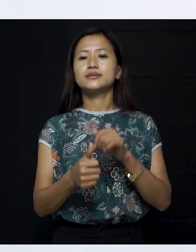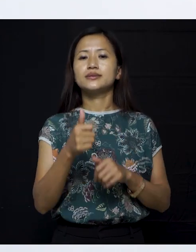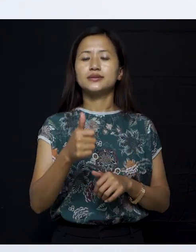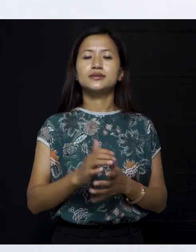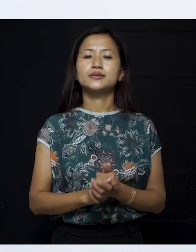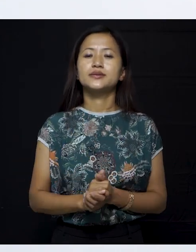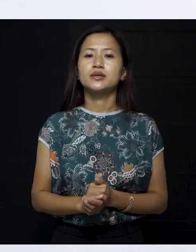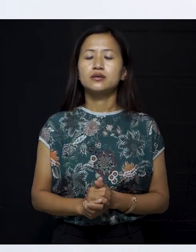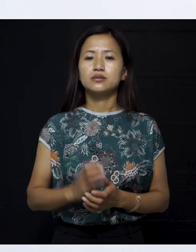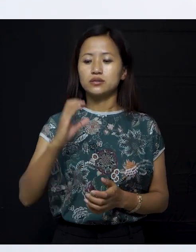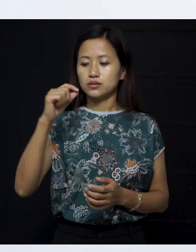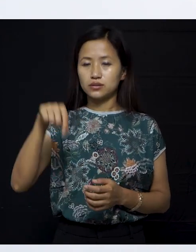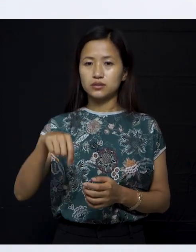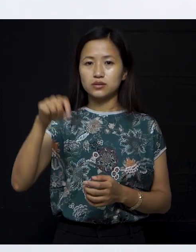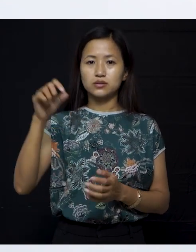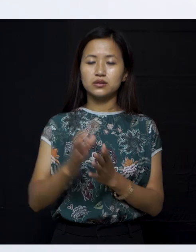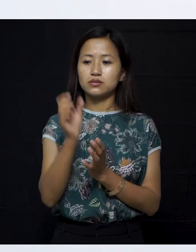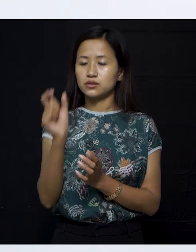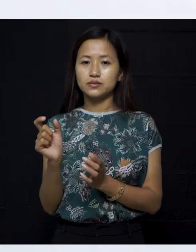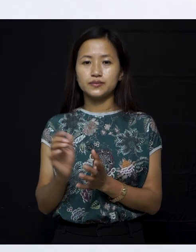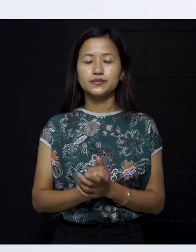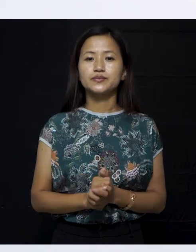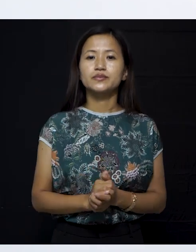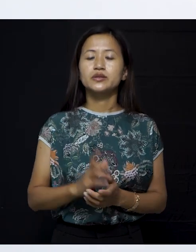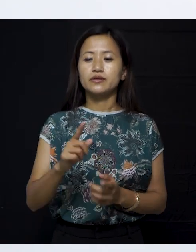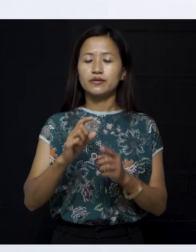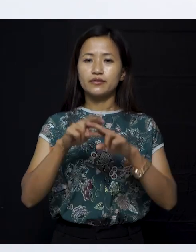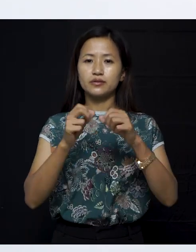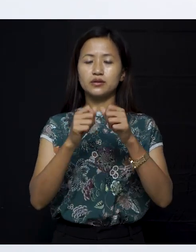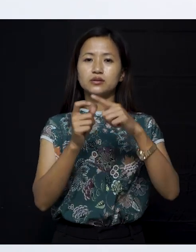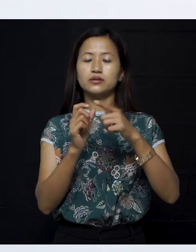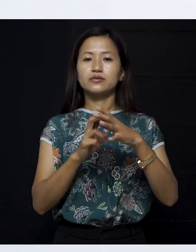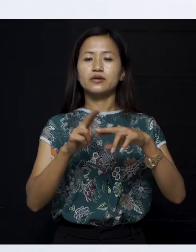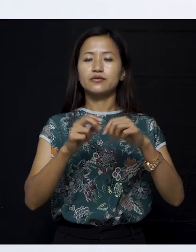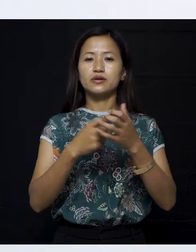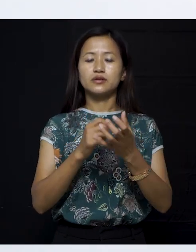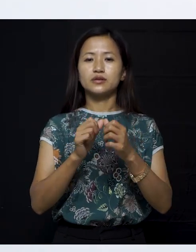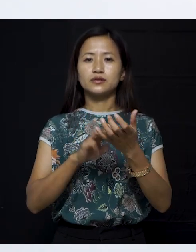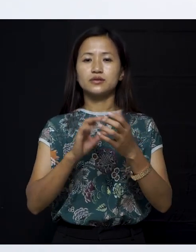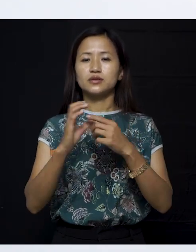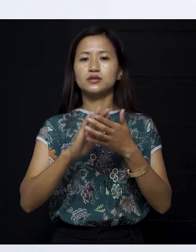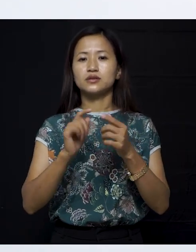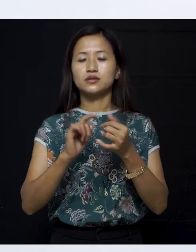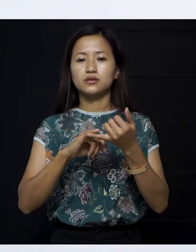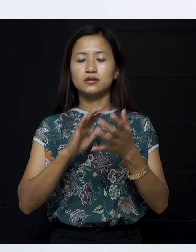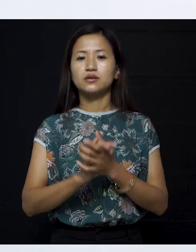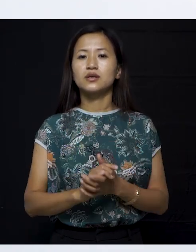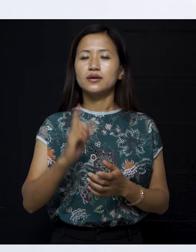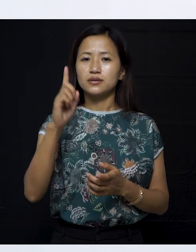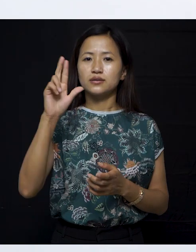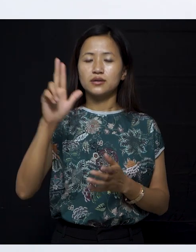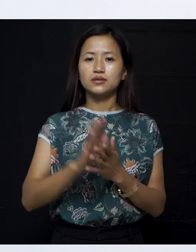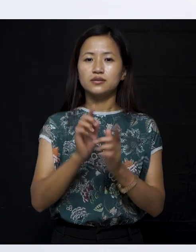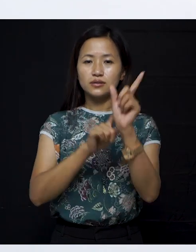Indian constitution. Now, what they do in the universal adult franchise is that anybody who attains the age of 18